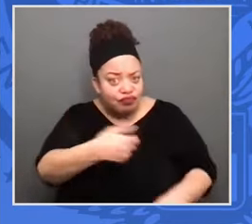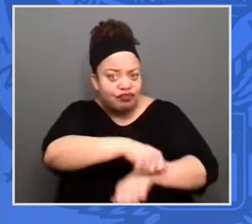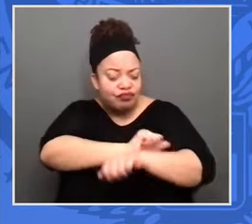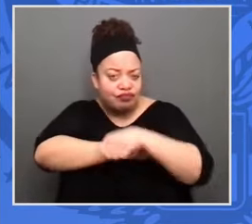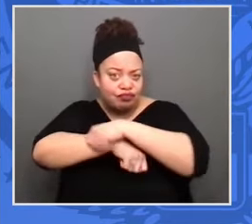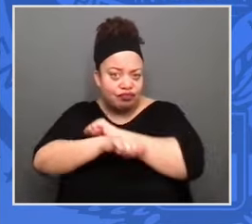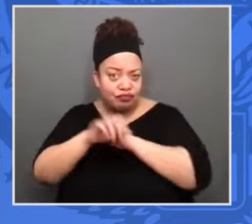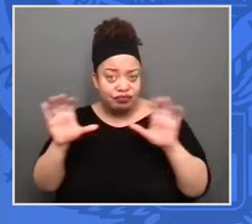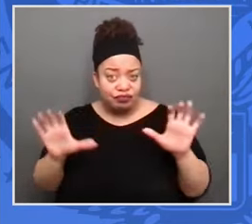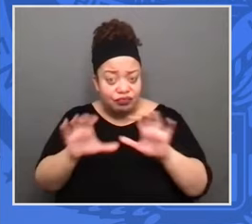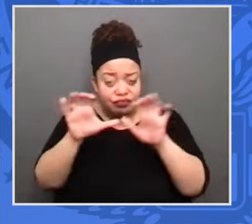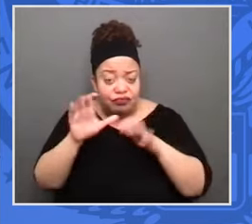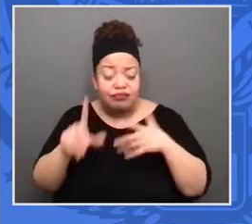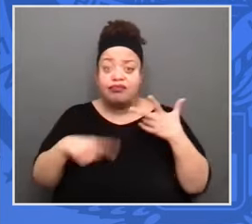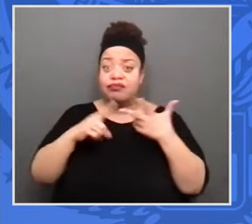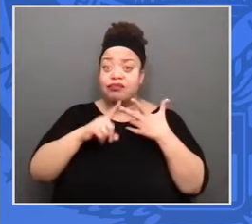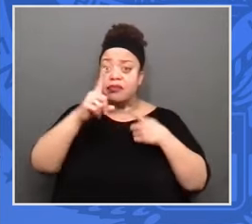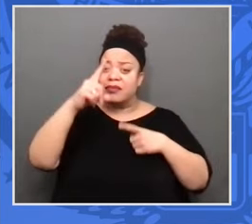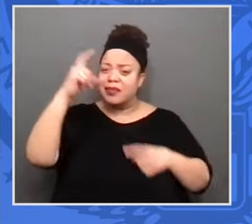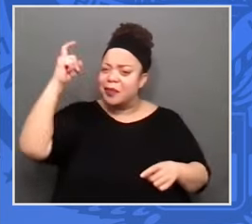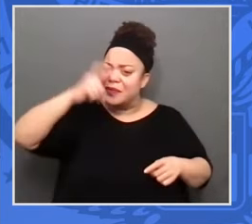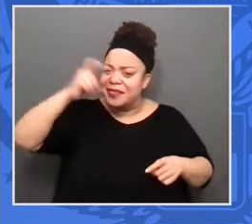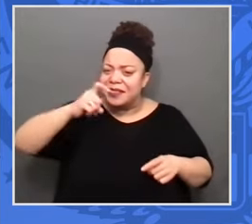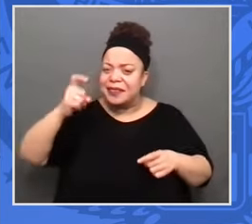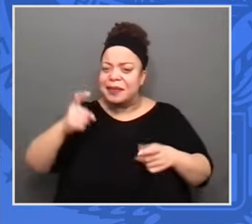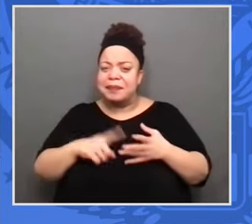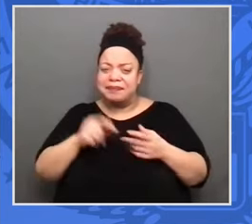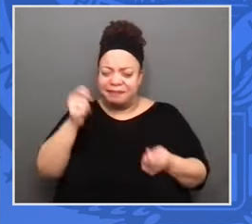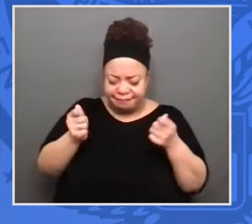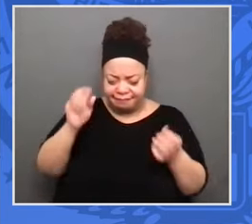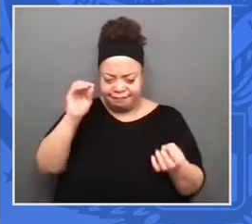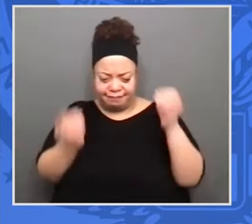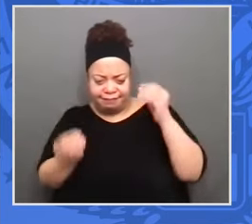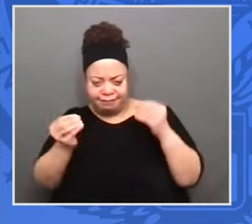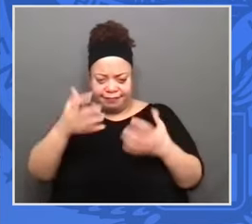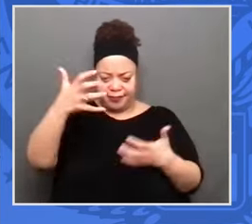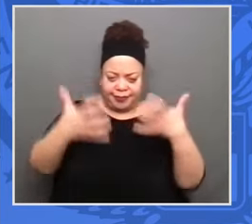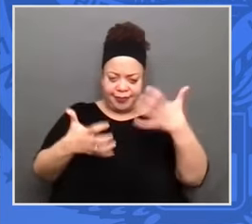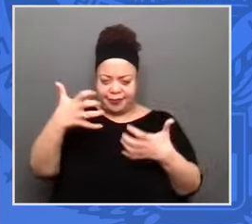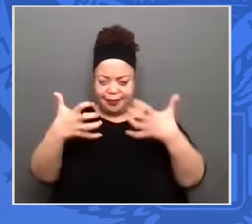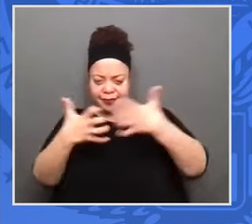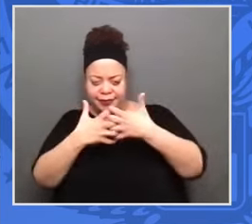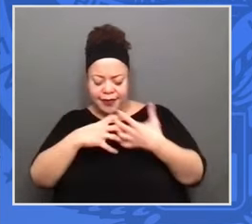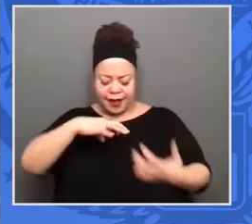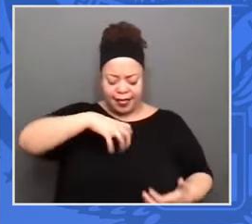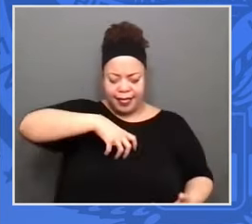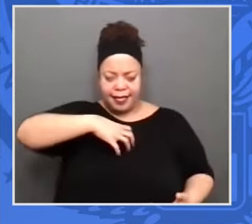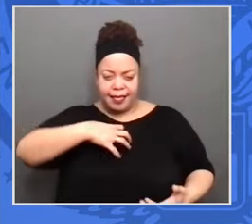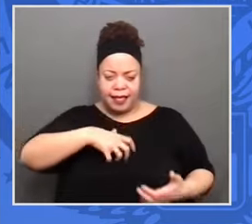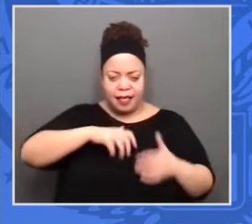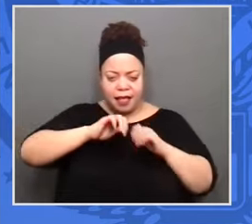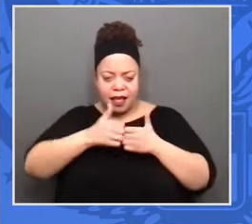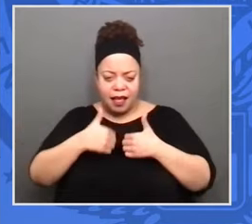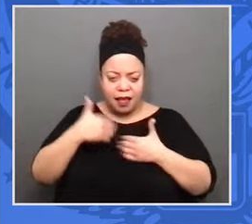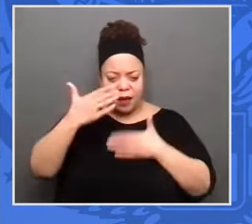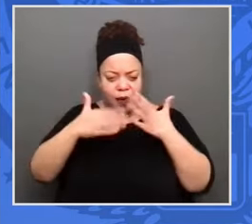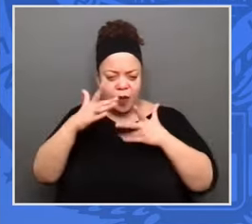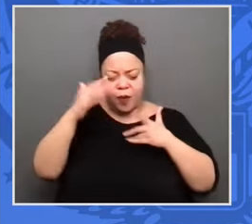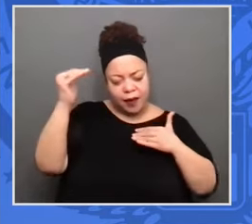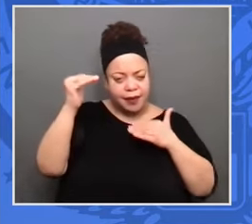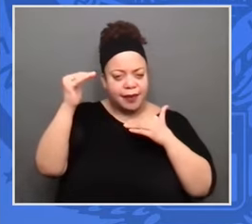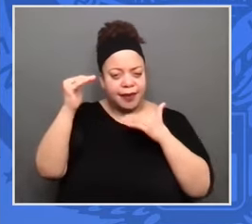keep perfecting. The same determination is being realized in America